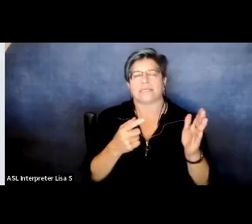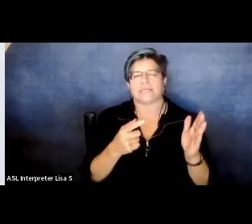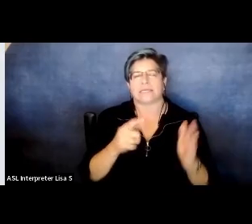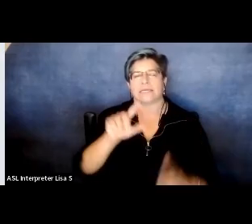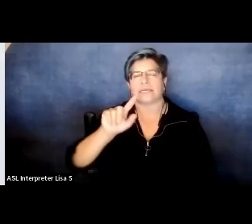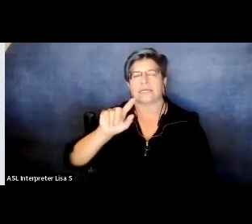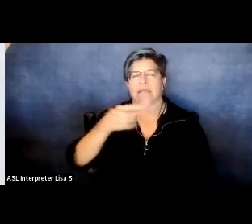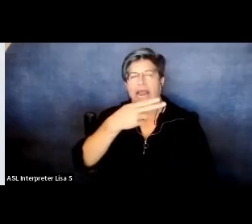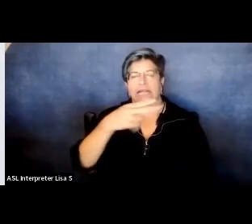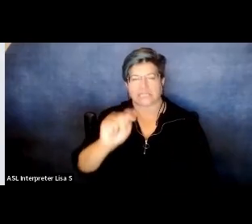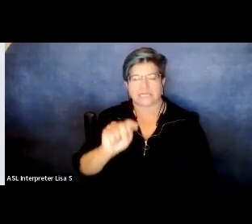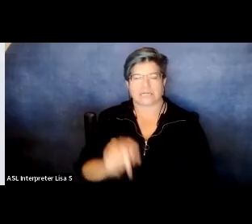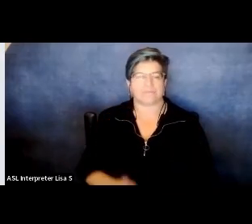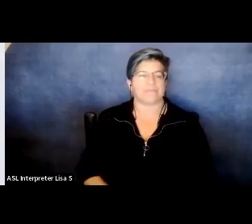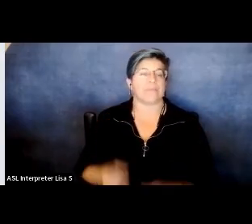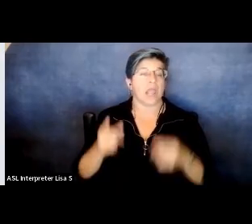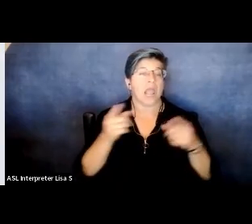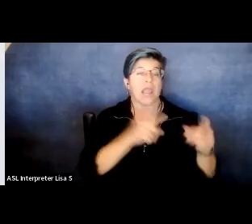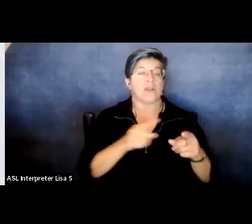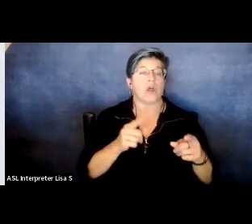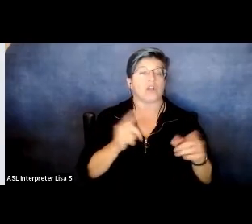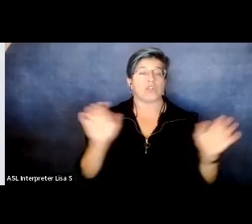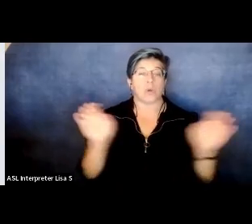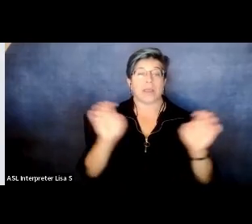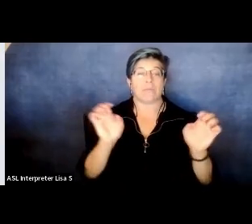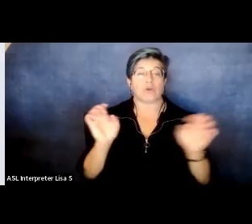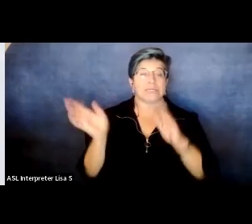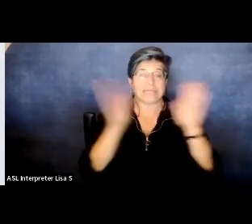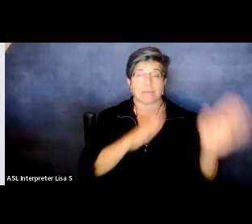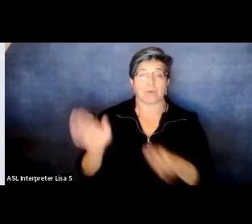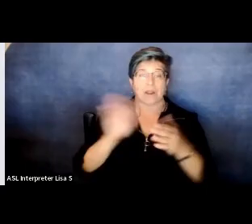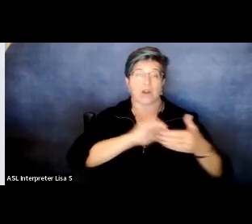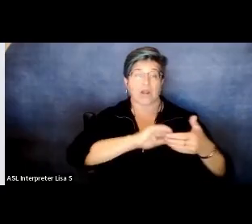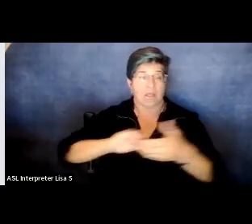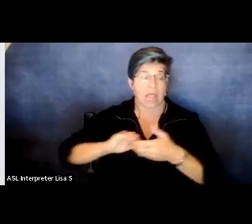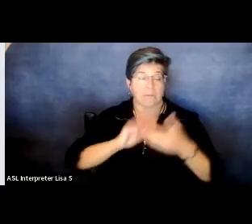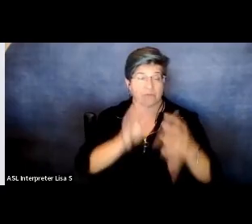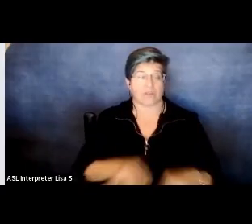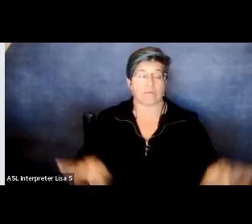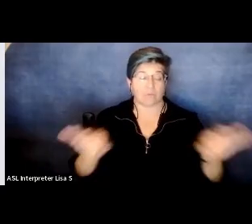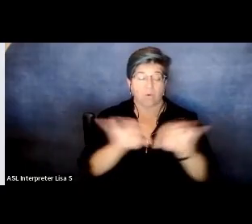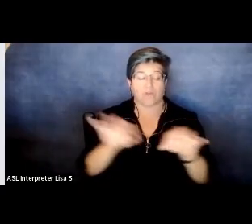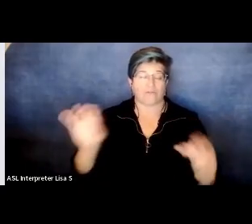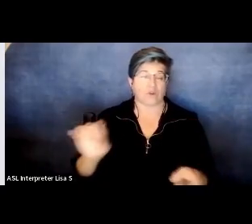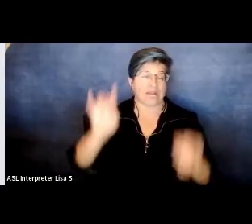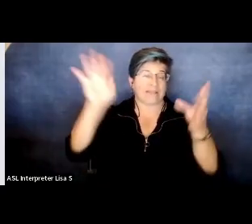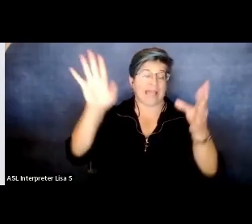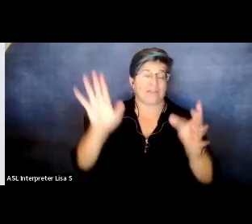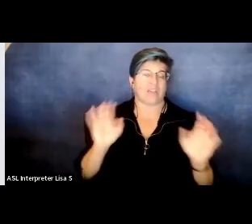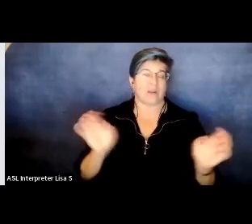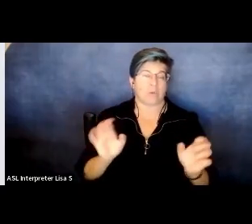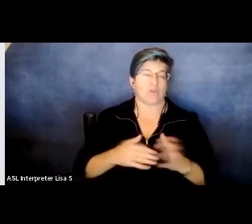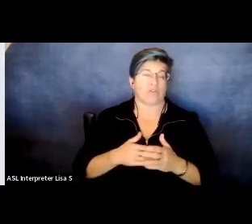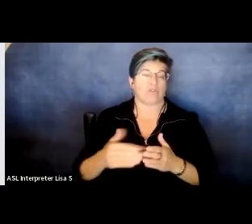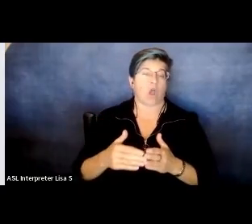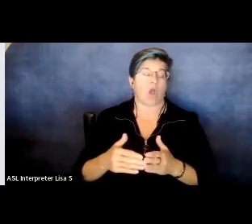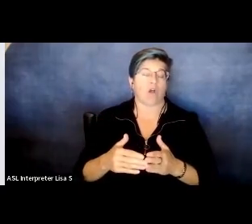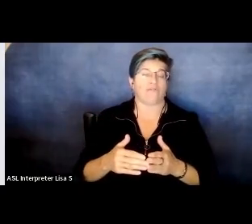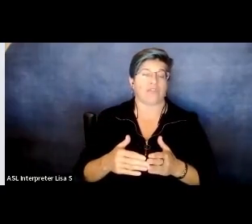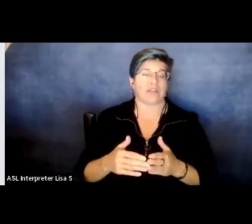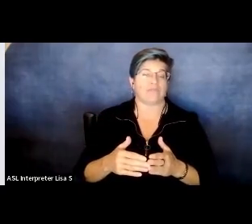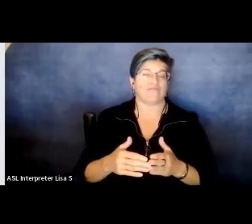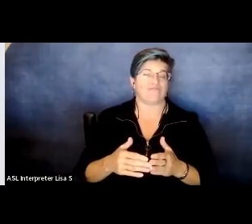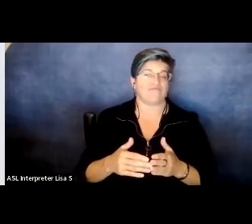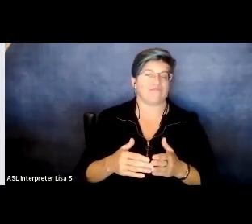also emergency preparedness collaboration is important as well as disasters and emergencies also often